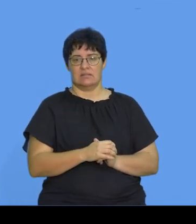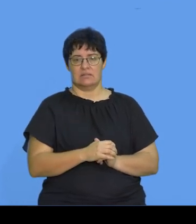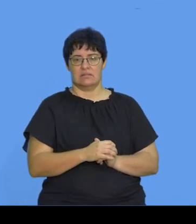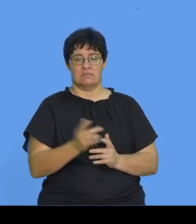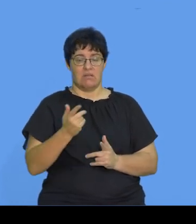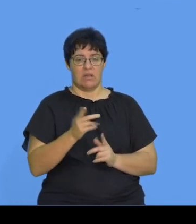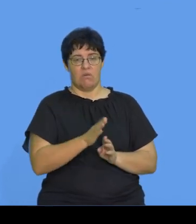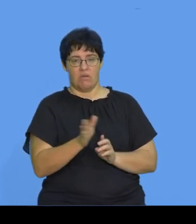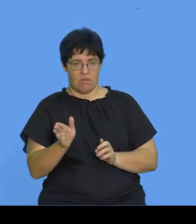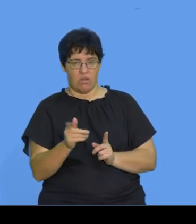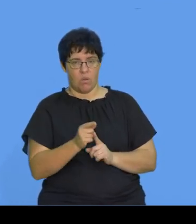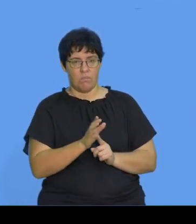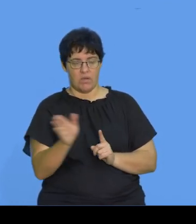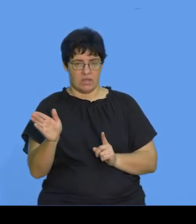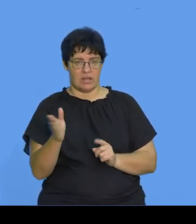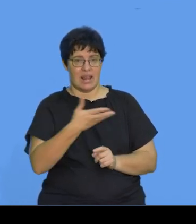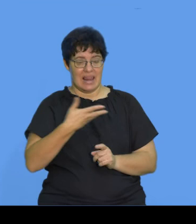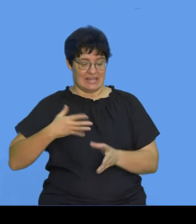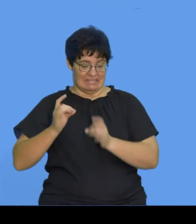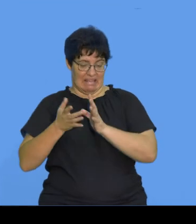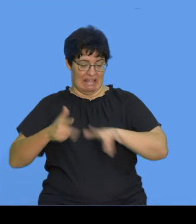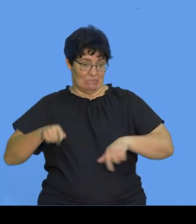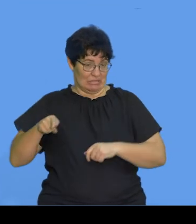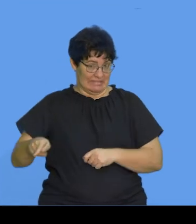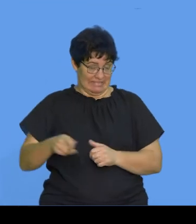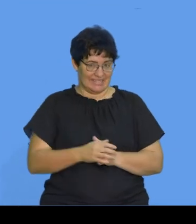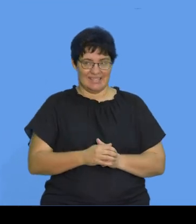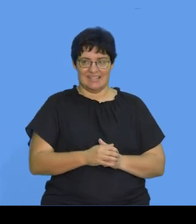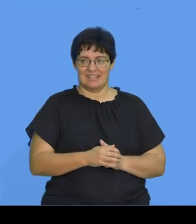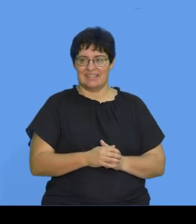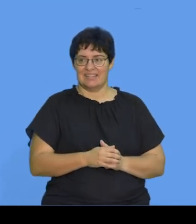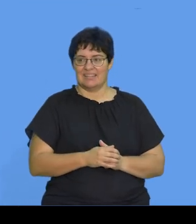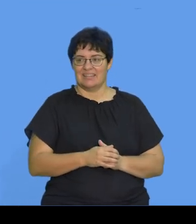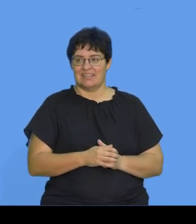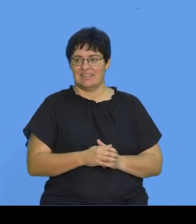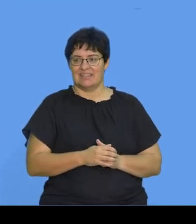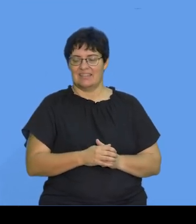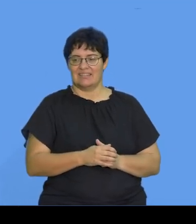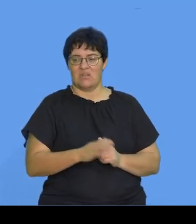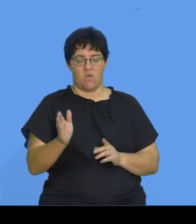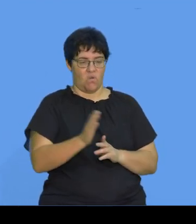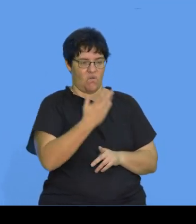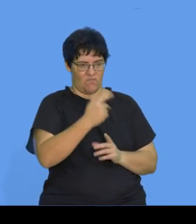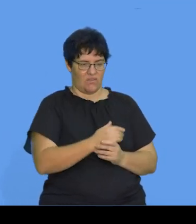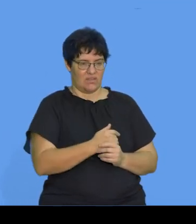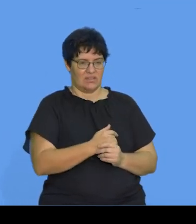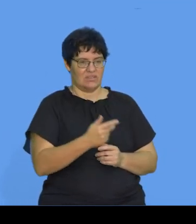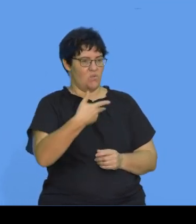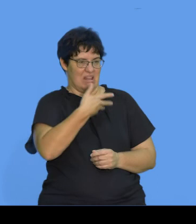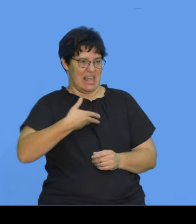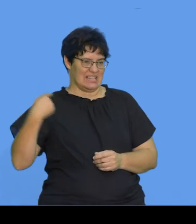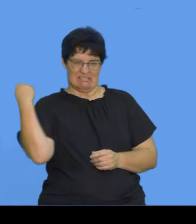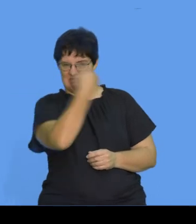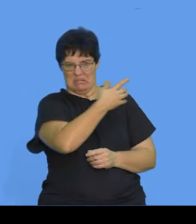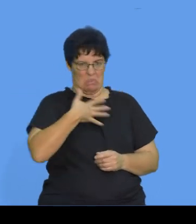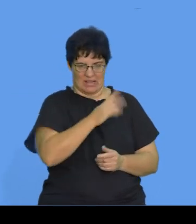I can't go into that corner because I think I'm almost going over the lady who's doing all the different. So I'm going to take an eraser. Don't